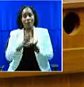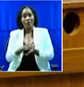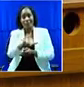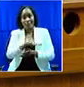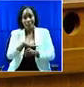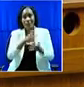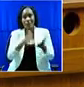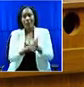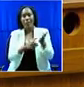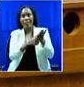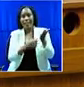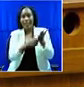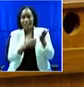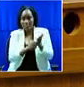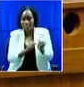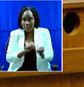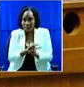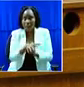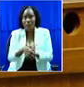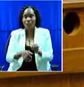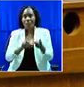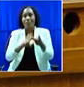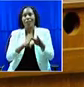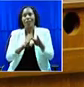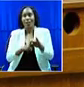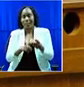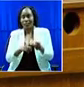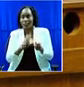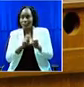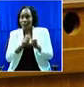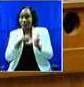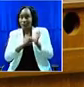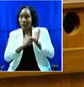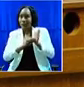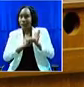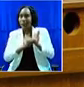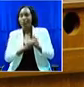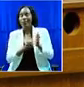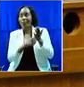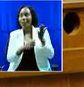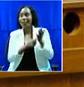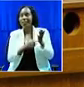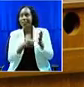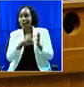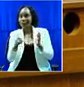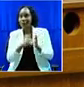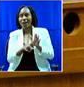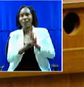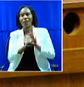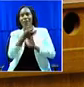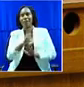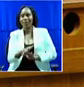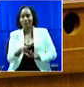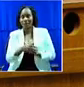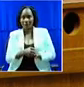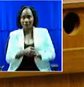evasion and tax fraud have already been identified. SARS is rebuilding